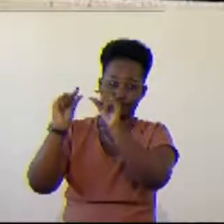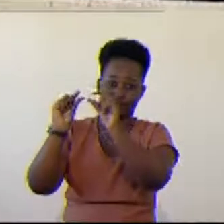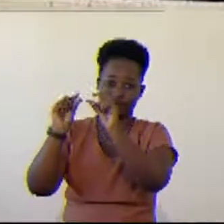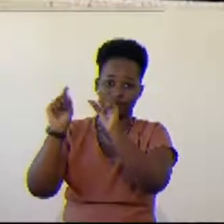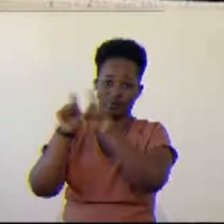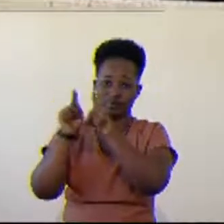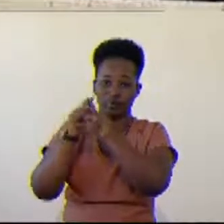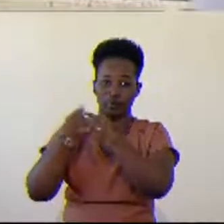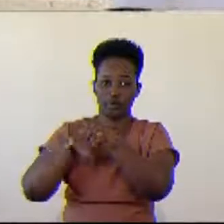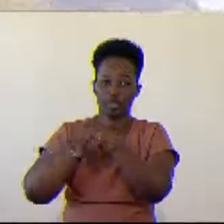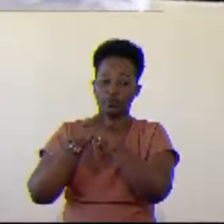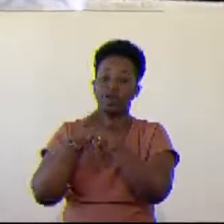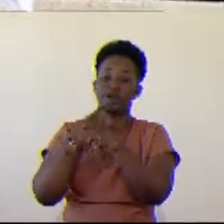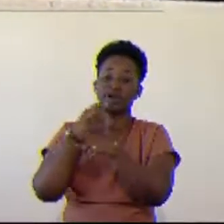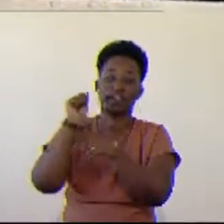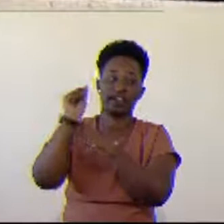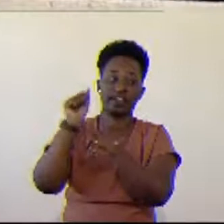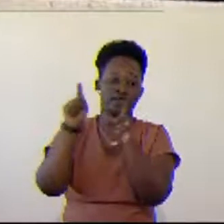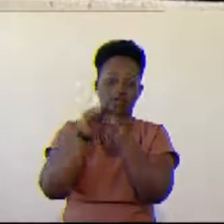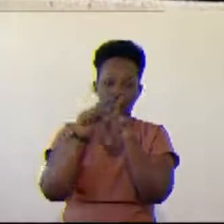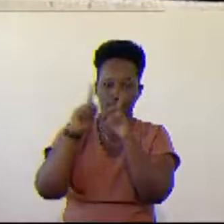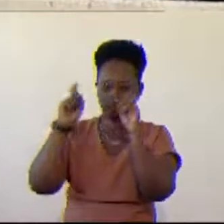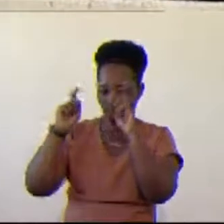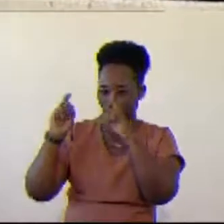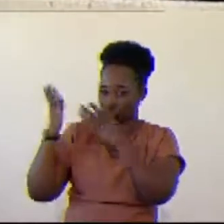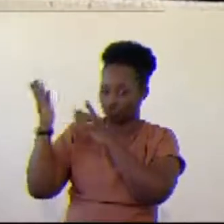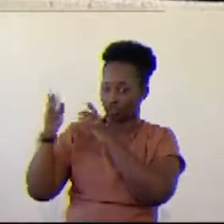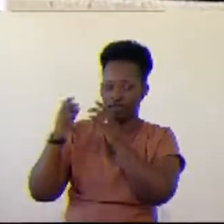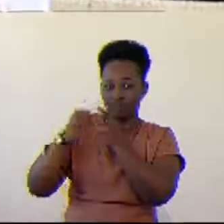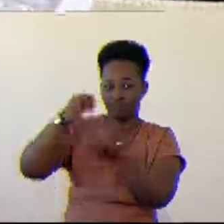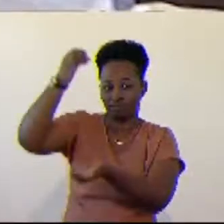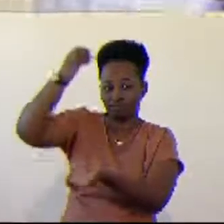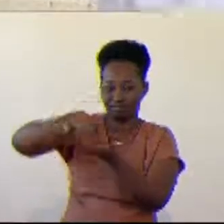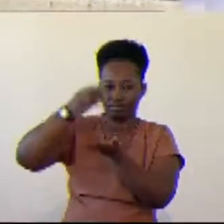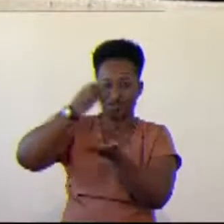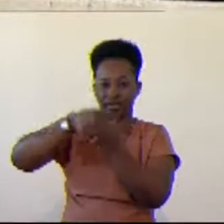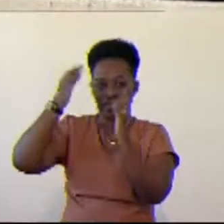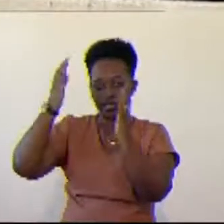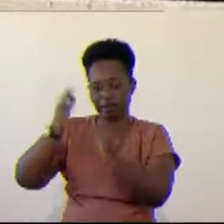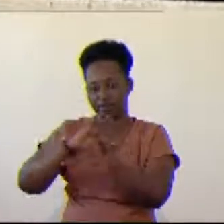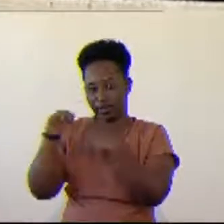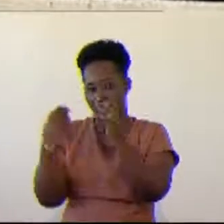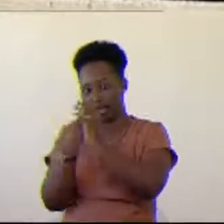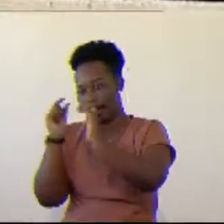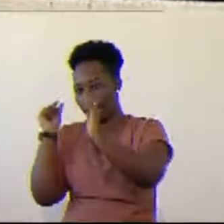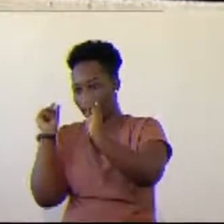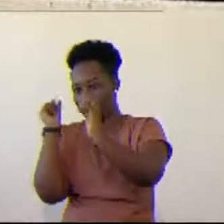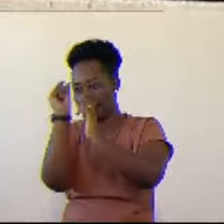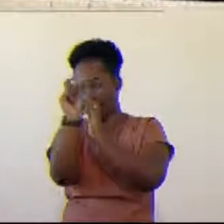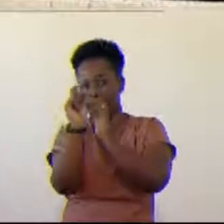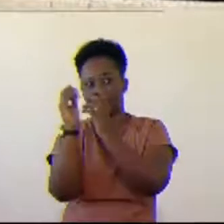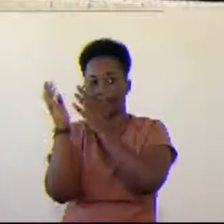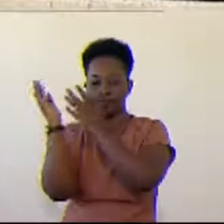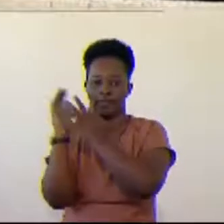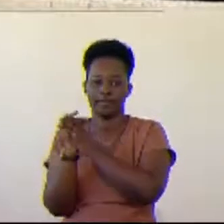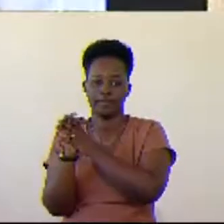diagram, we are talking about a nail. Then the retort stand and the clamp, everything is right here. So I'm going to suspend it